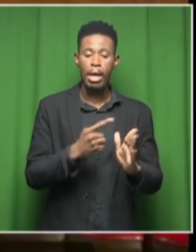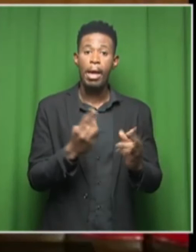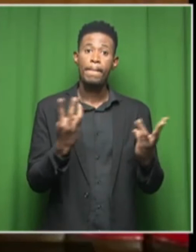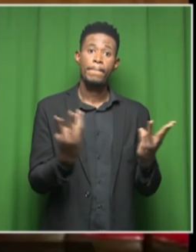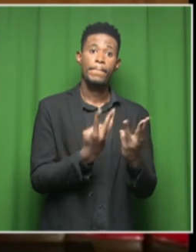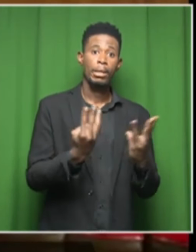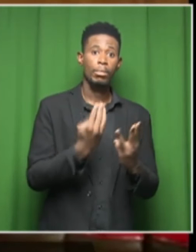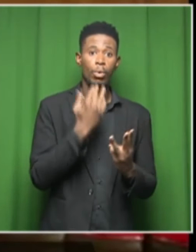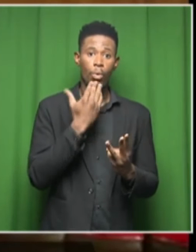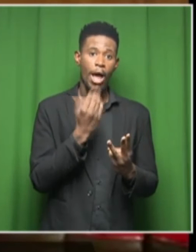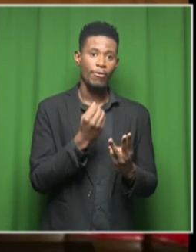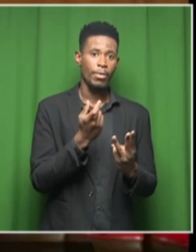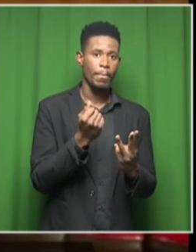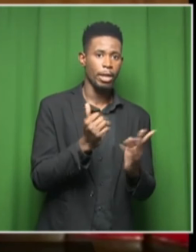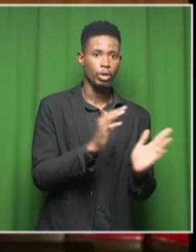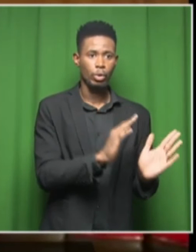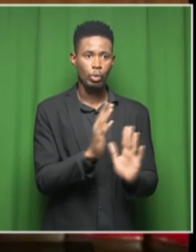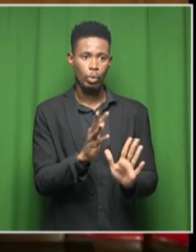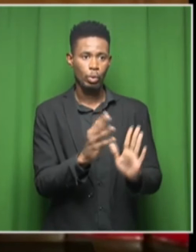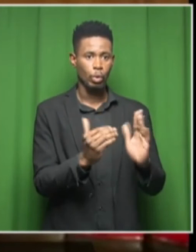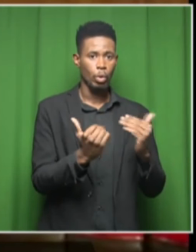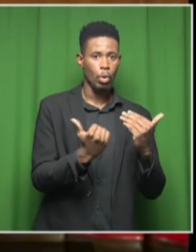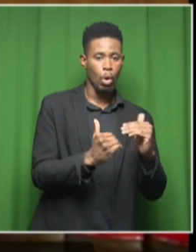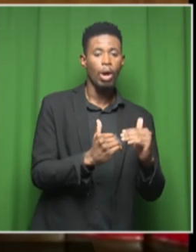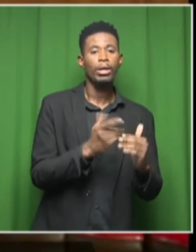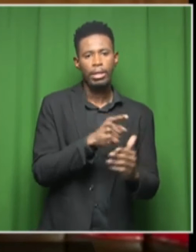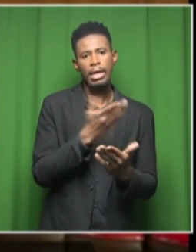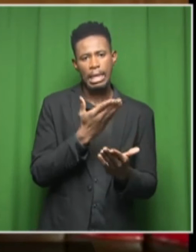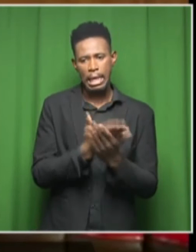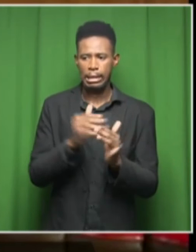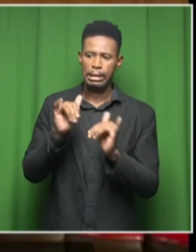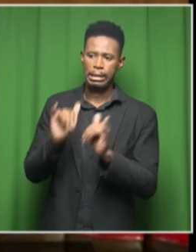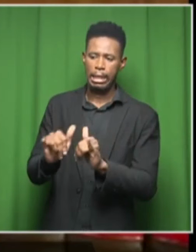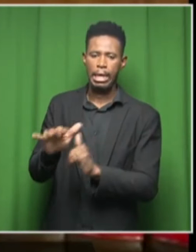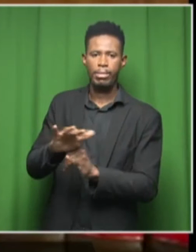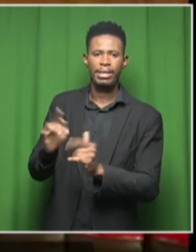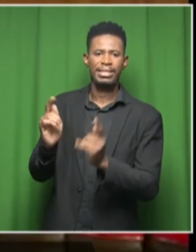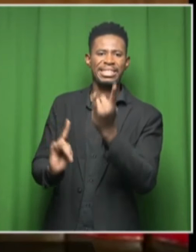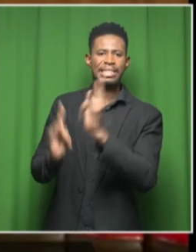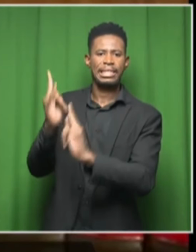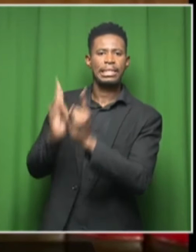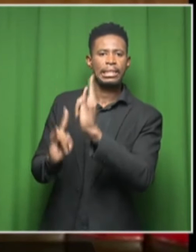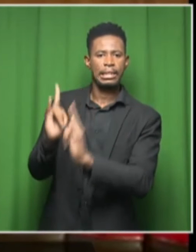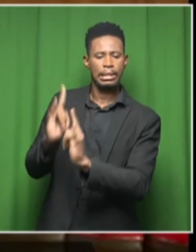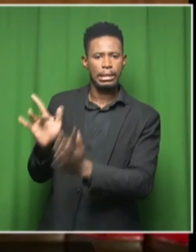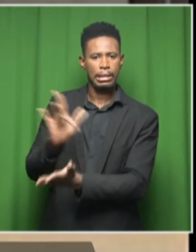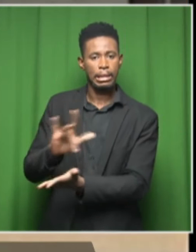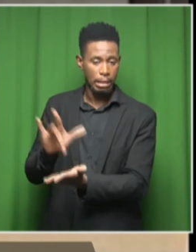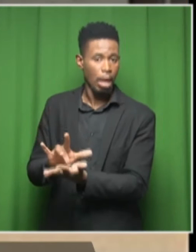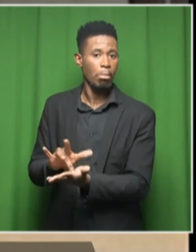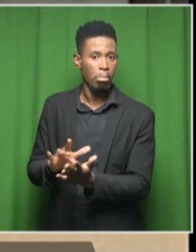certain means are able or are permitted to live in town. And those